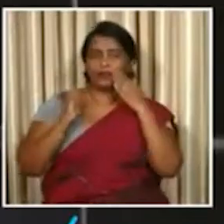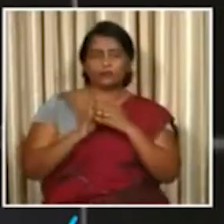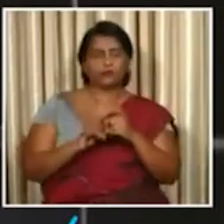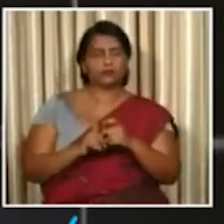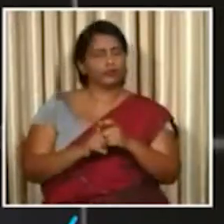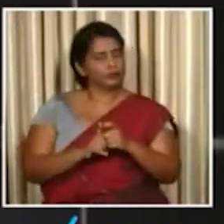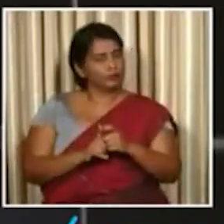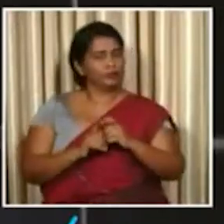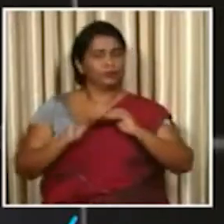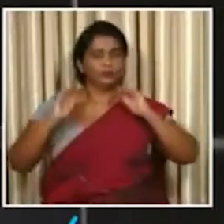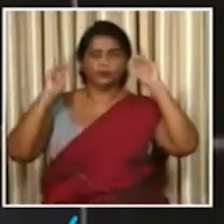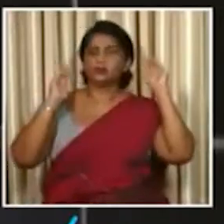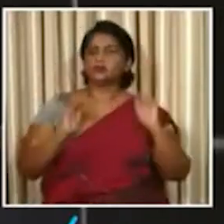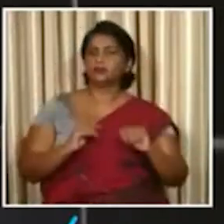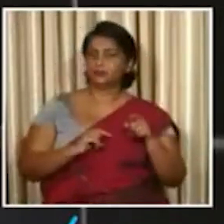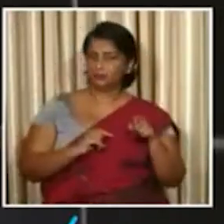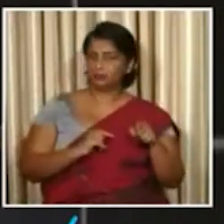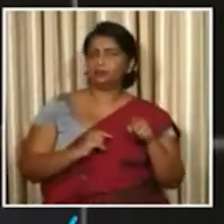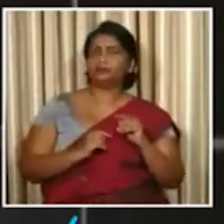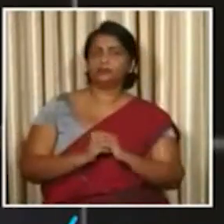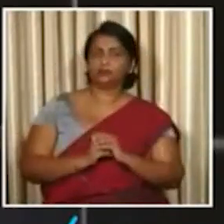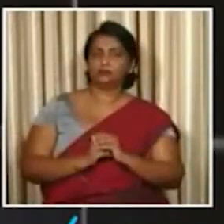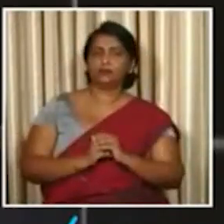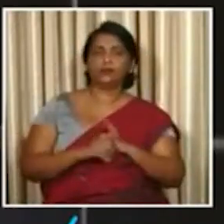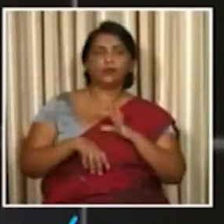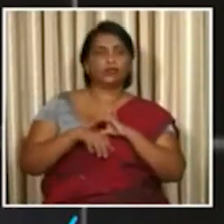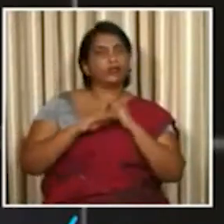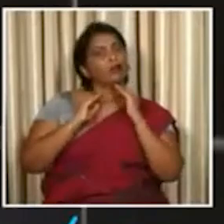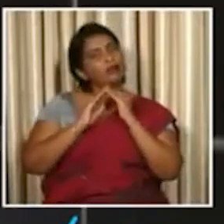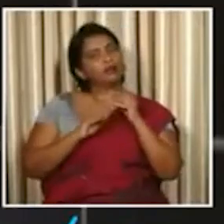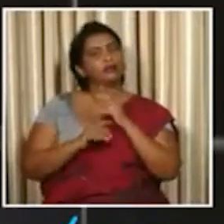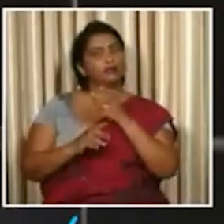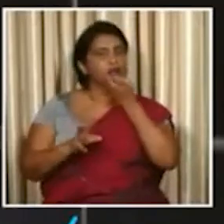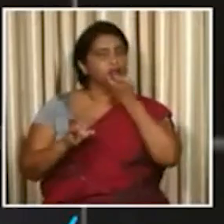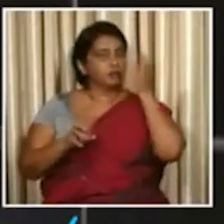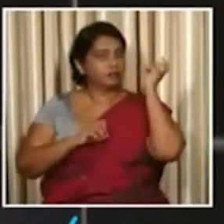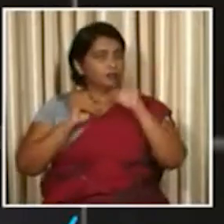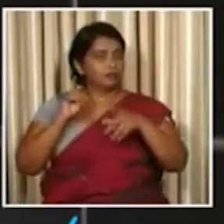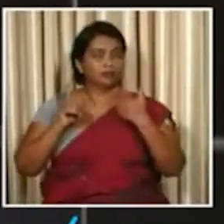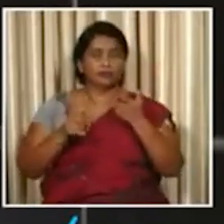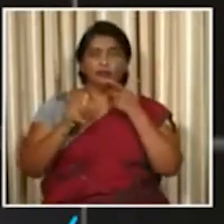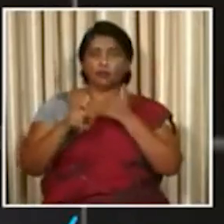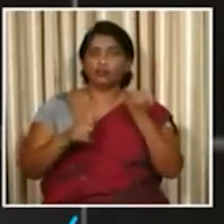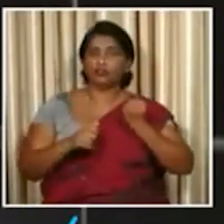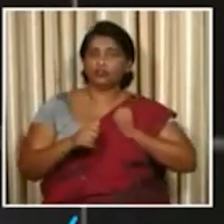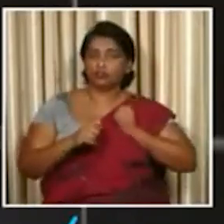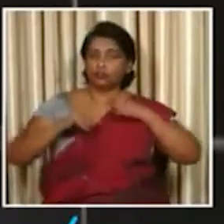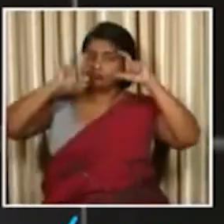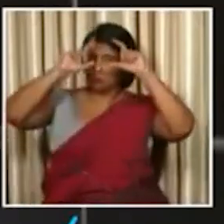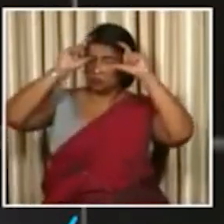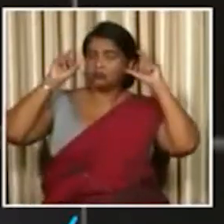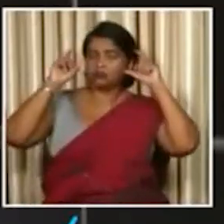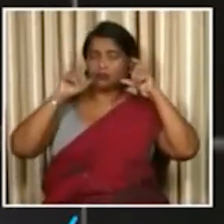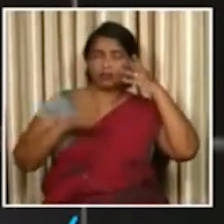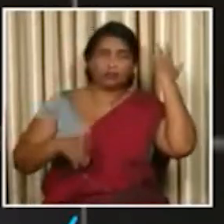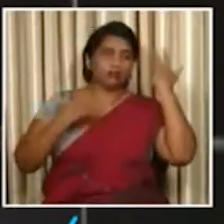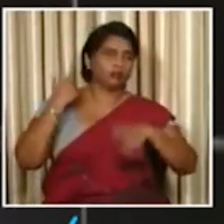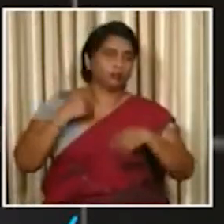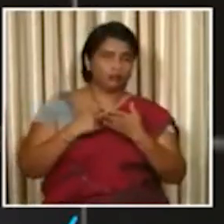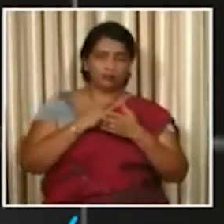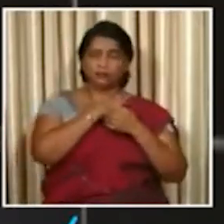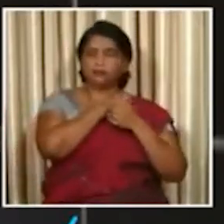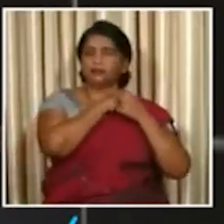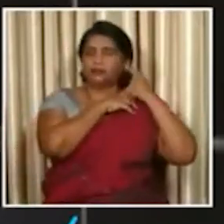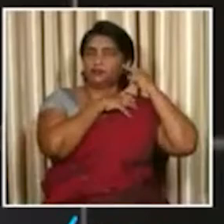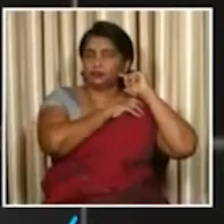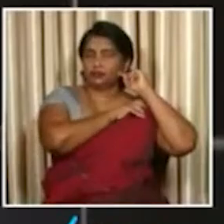bombings on hospitals and killings of doctors and nurses, both now and earlier before the ceasefire for over the last 15